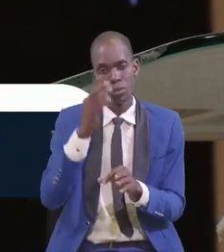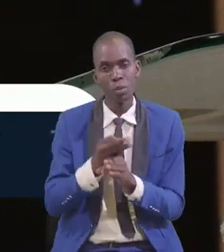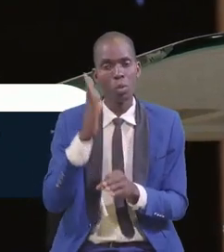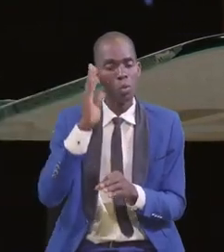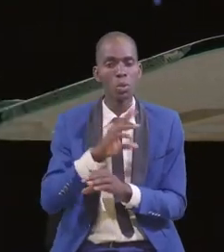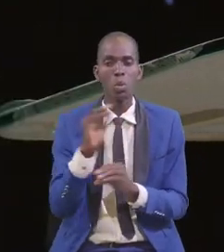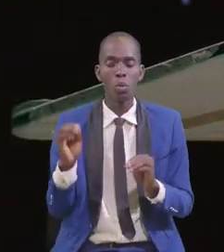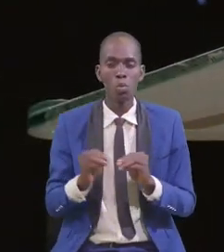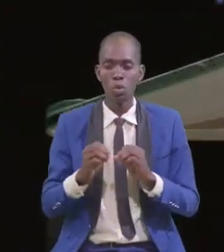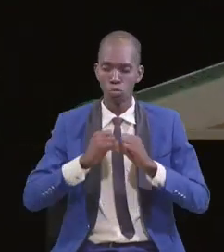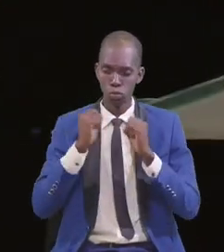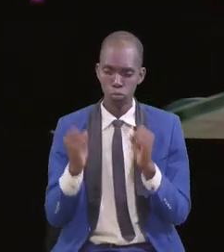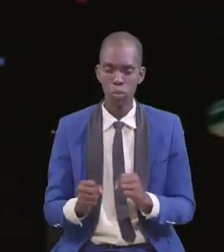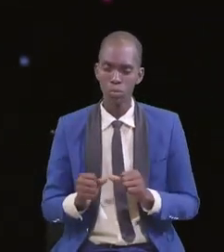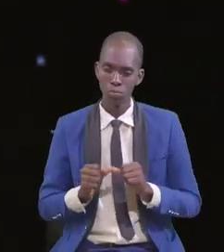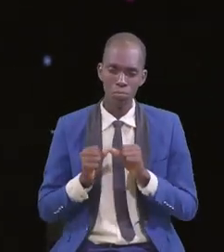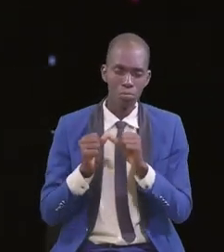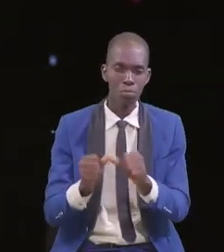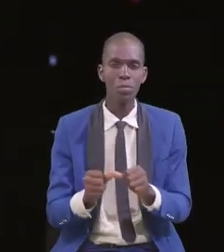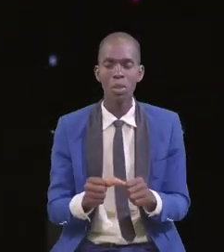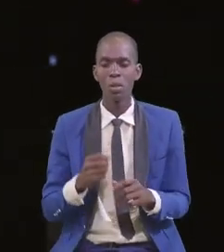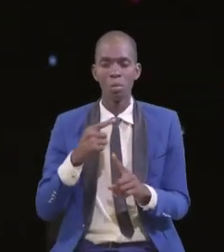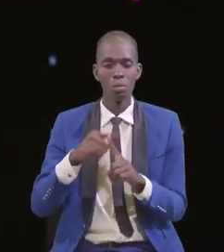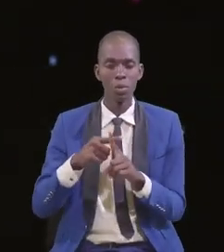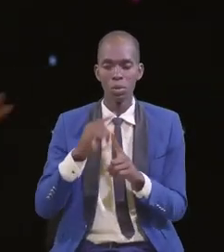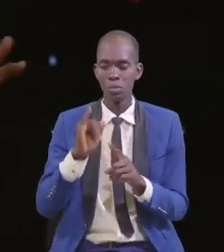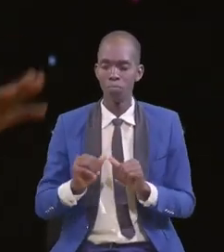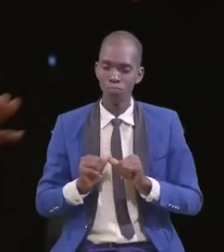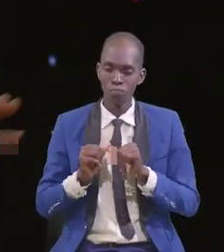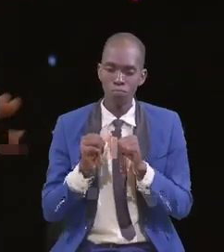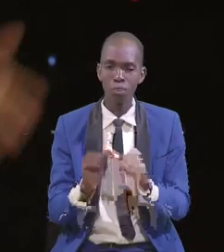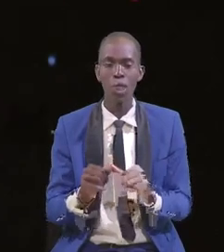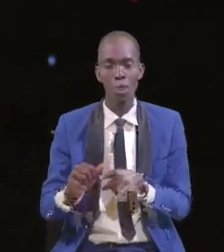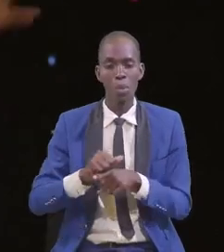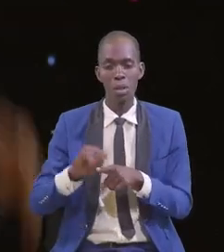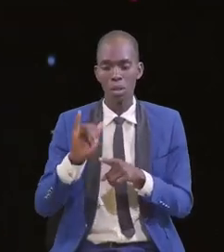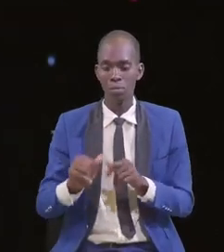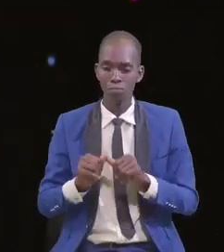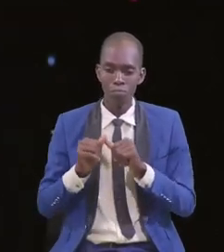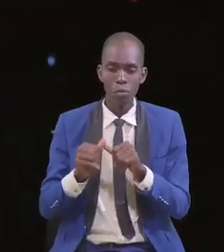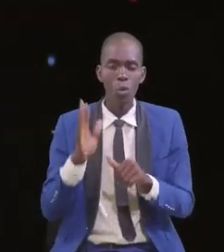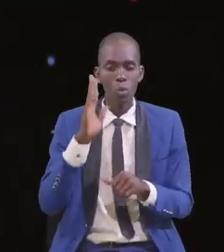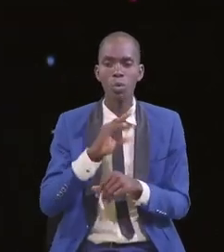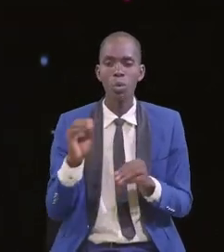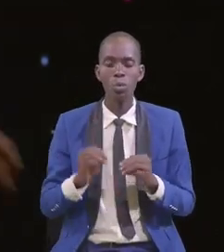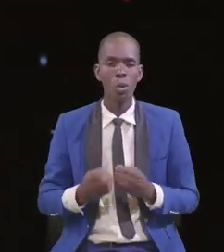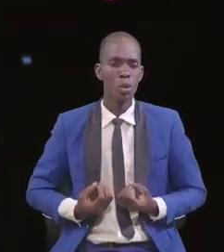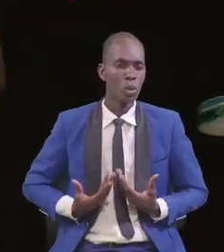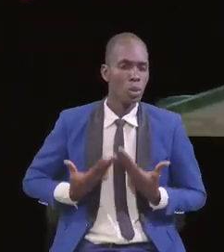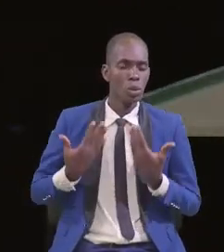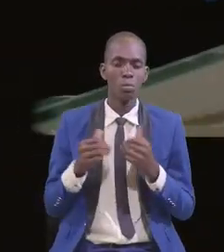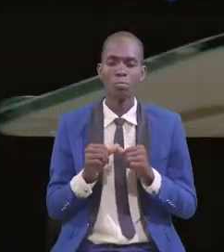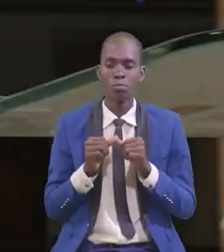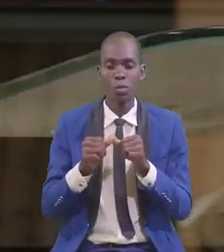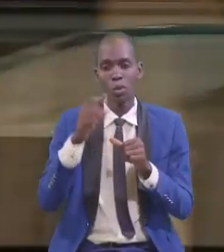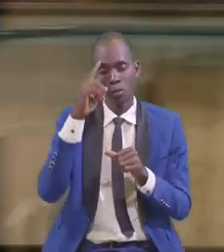earnestly contending, positively contending, practically contending. They will no more be passionately contending for the faith.